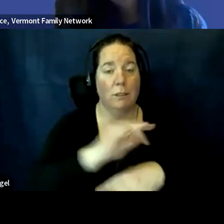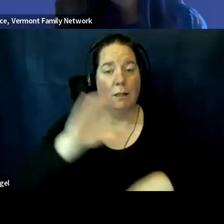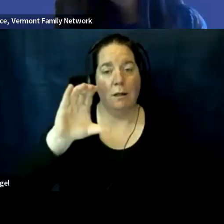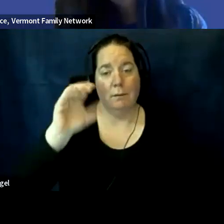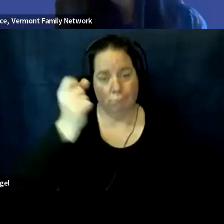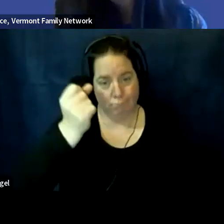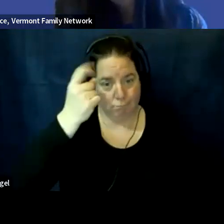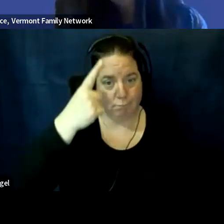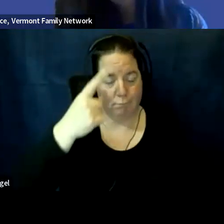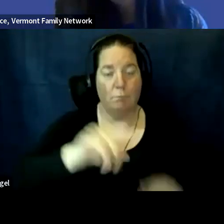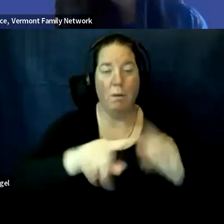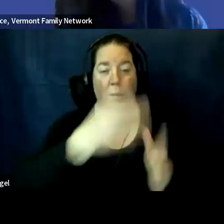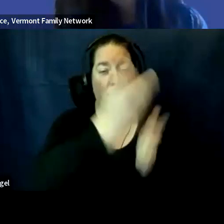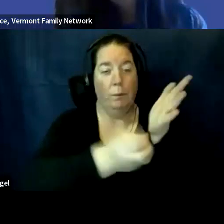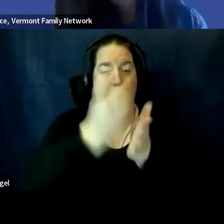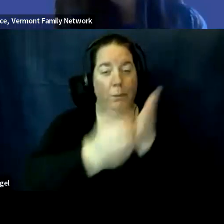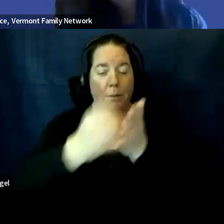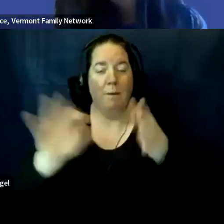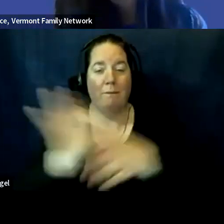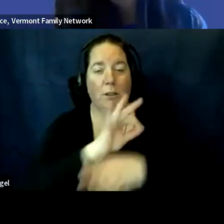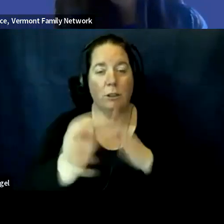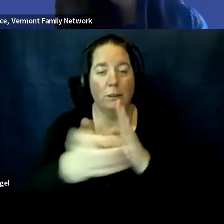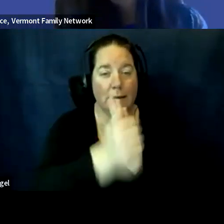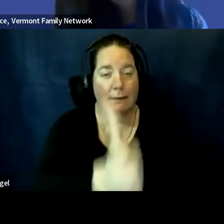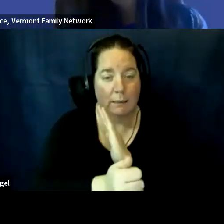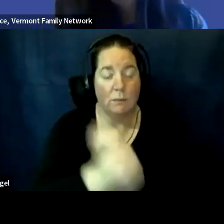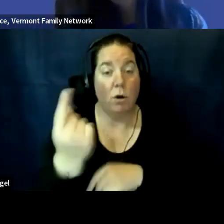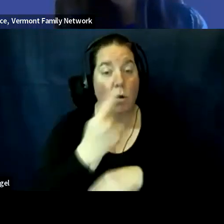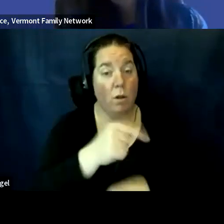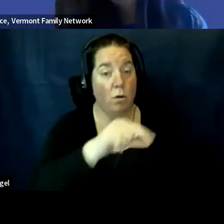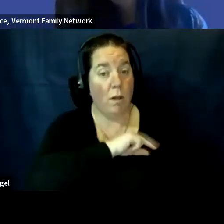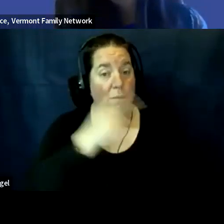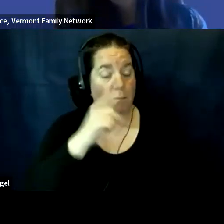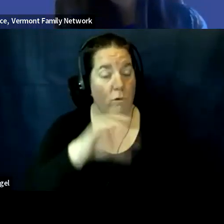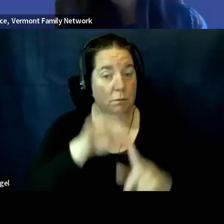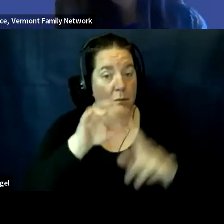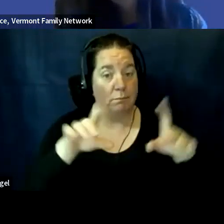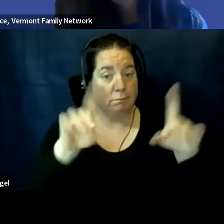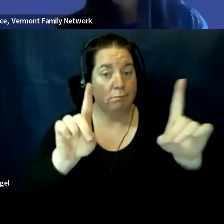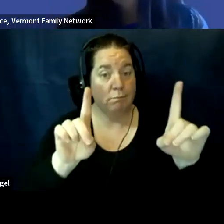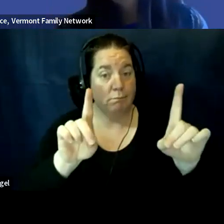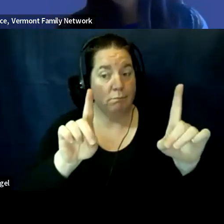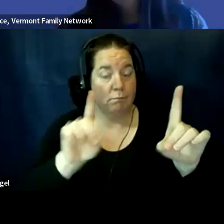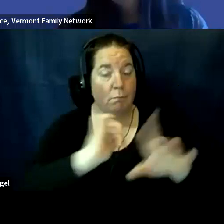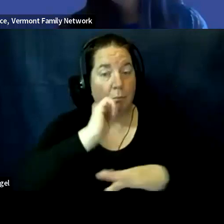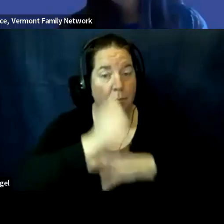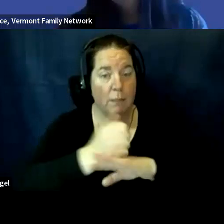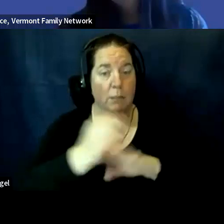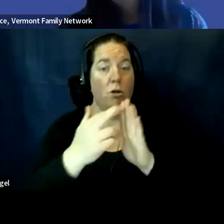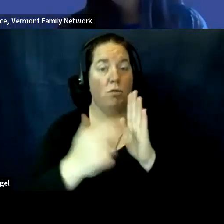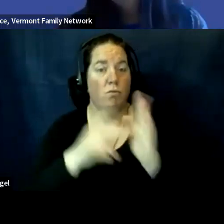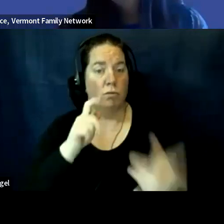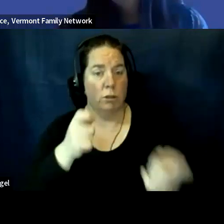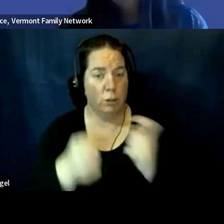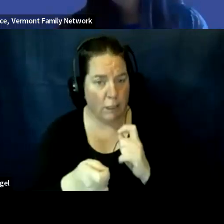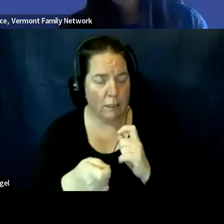clear deficits in functional skills only qualify for special education? Based on the rule changes, there